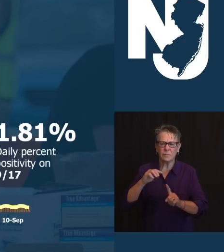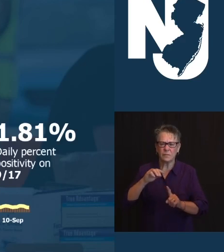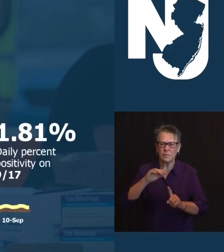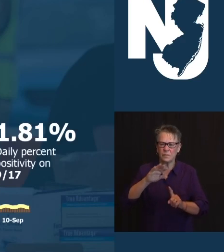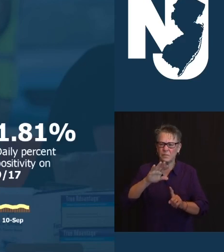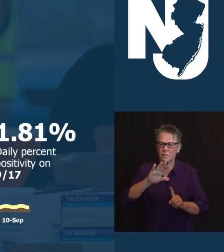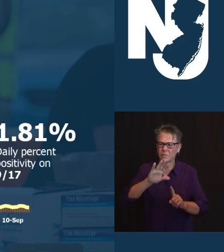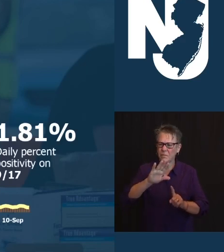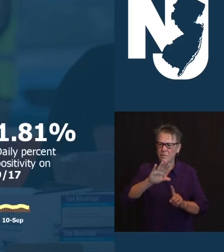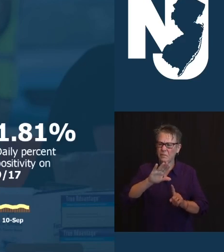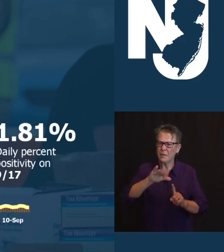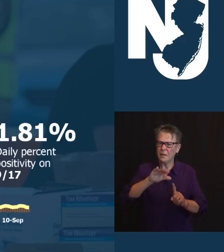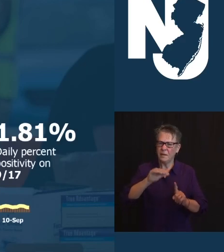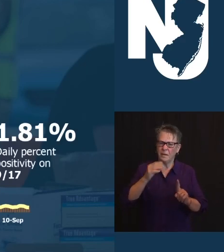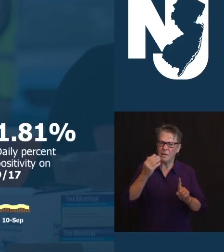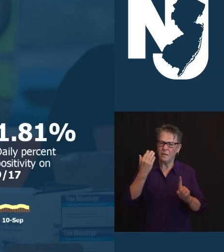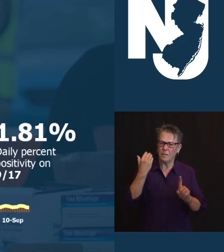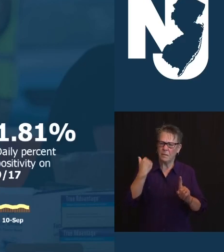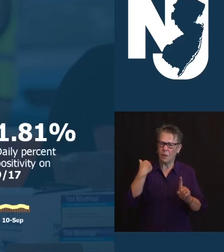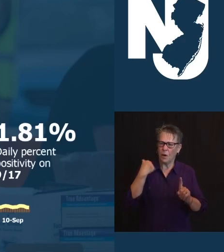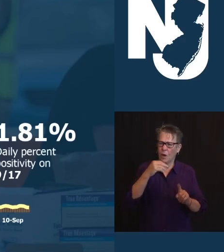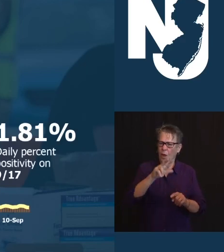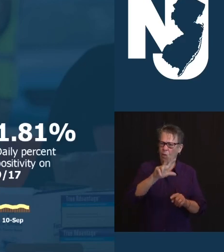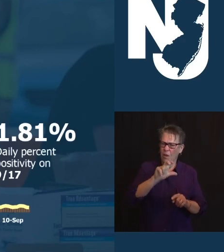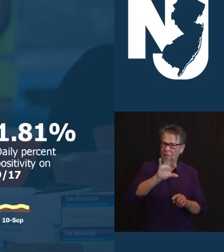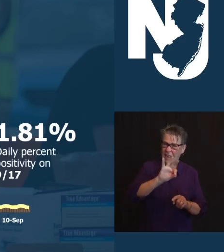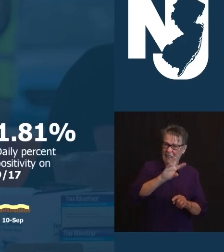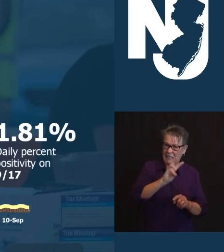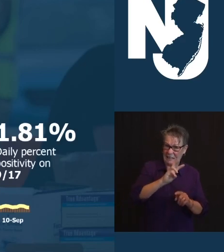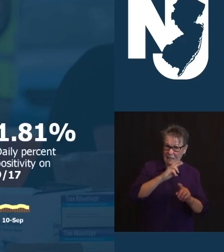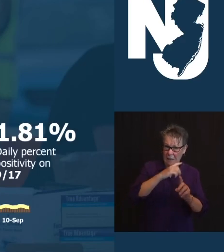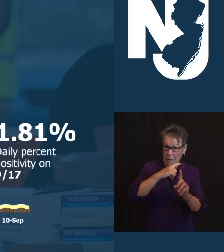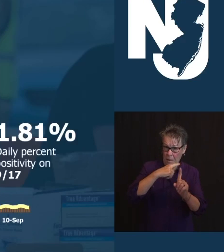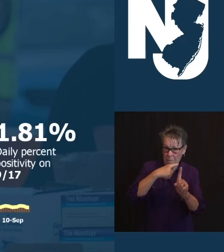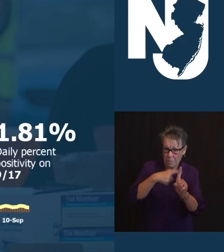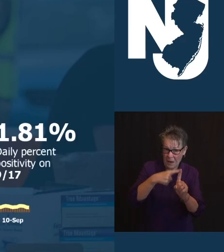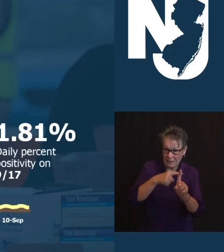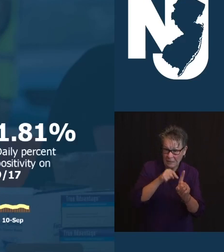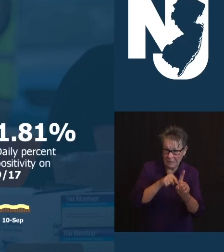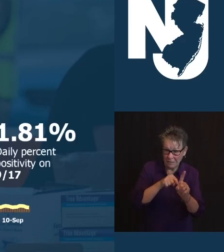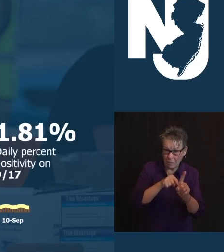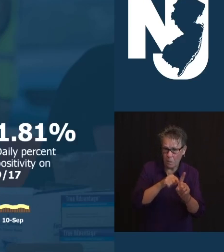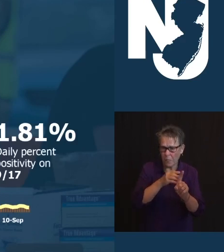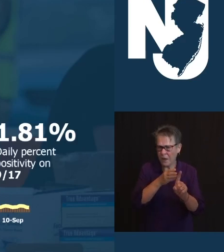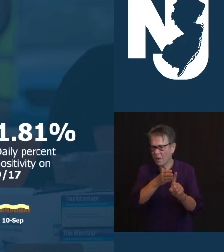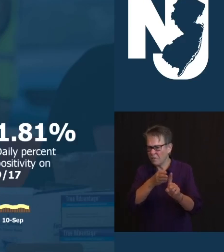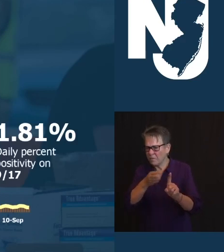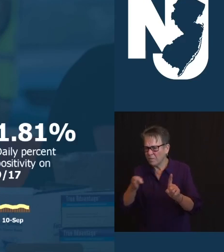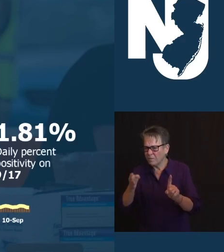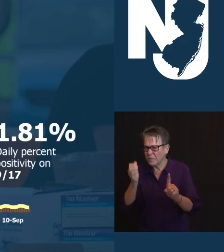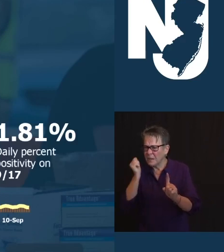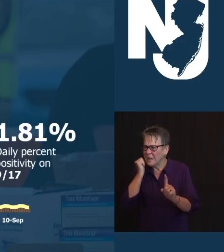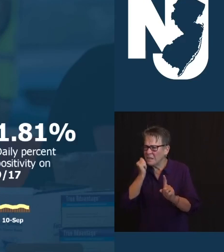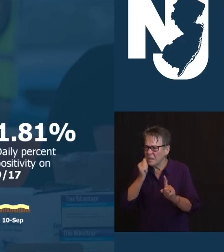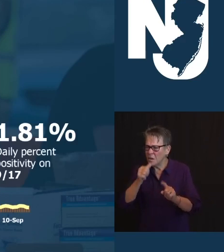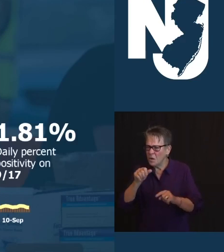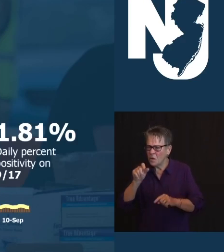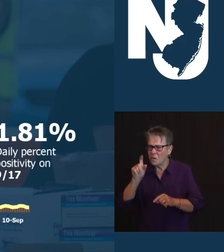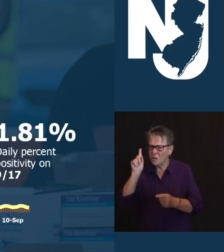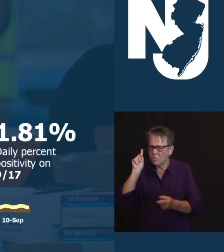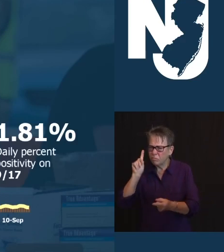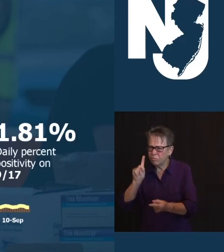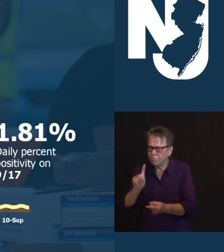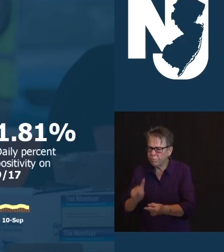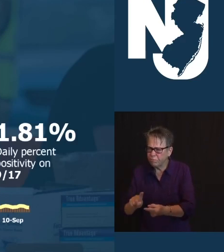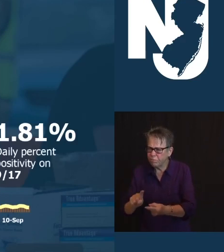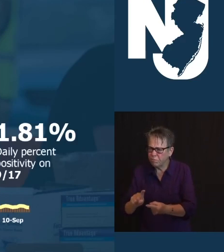weekend as well, Judy. Spot positivity has come down. It was over 2, in fact, almost 3 at